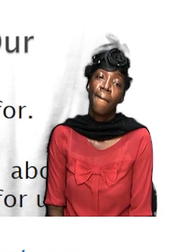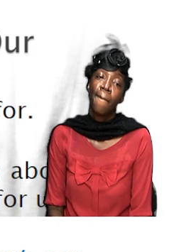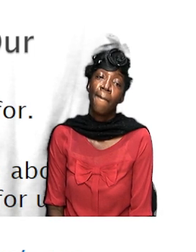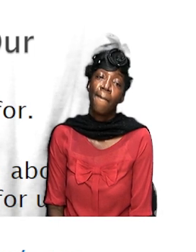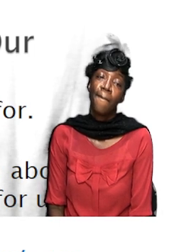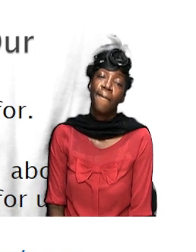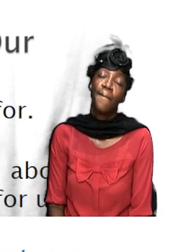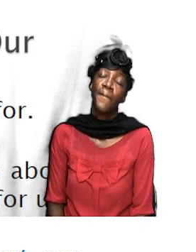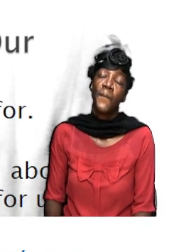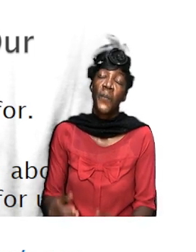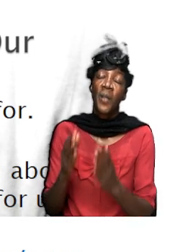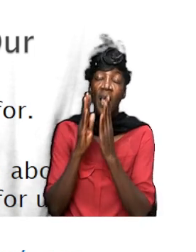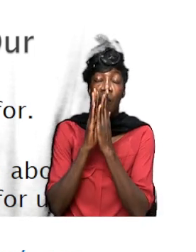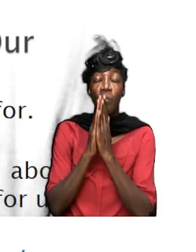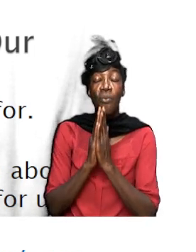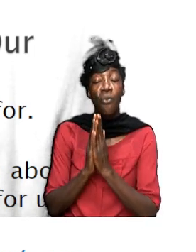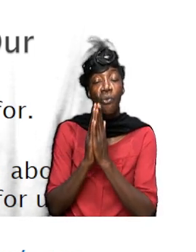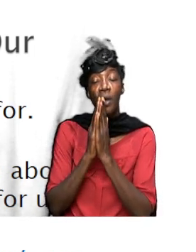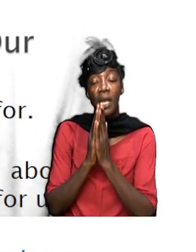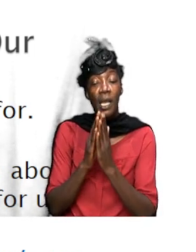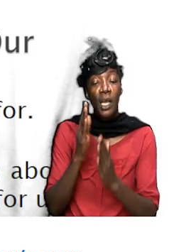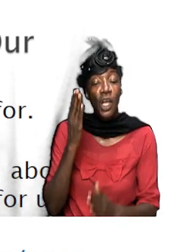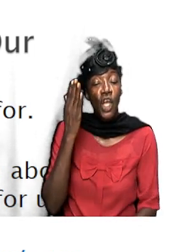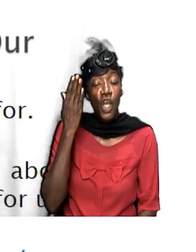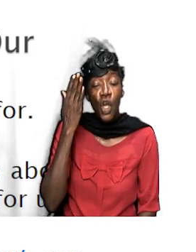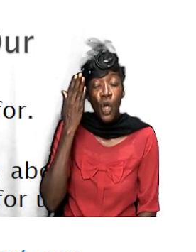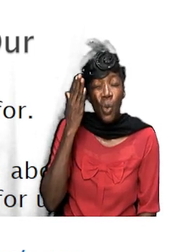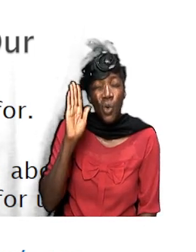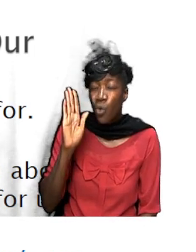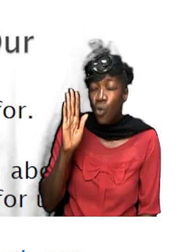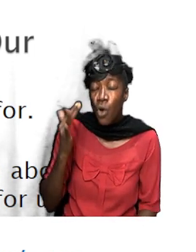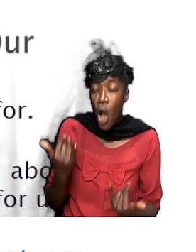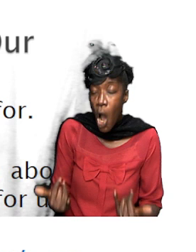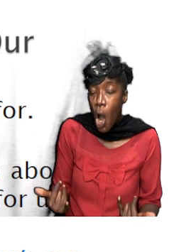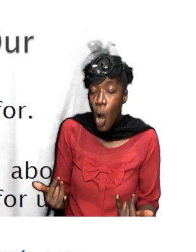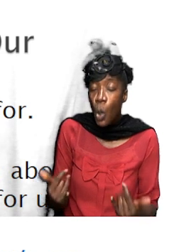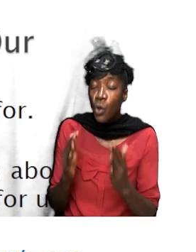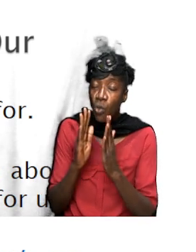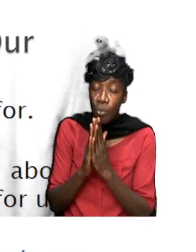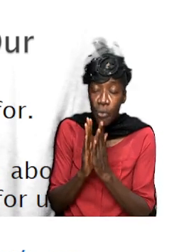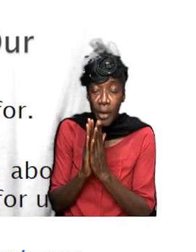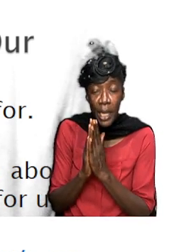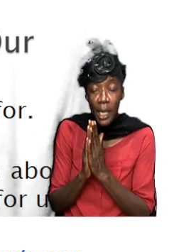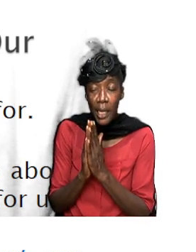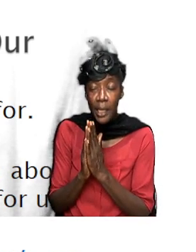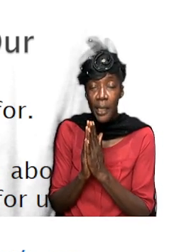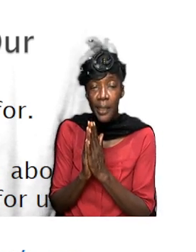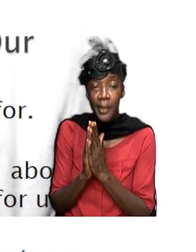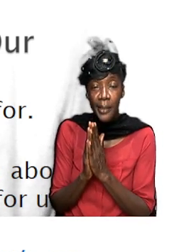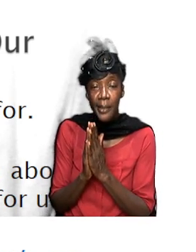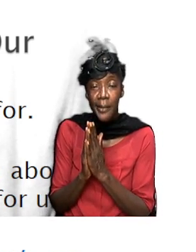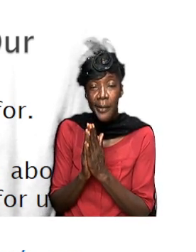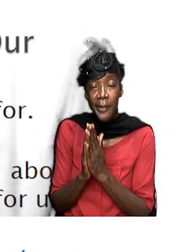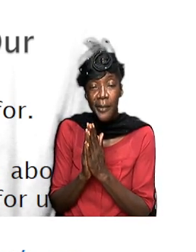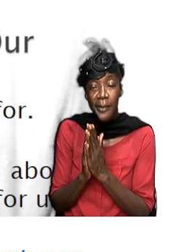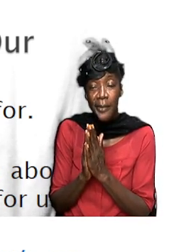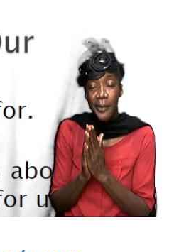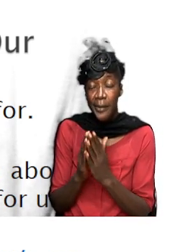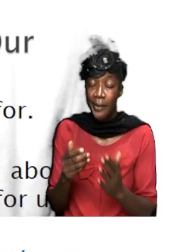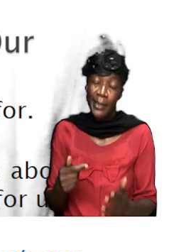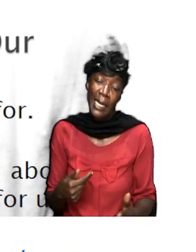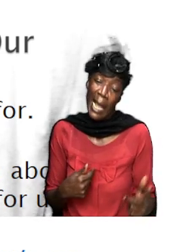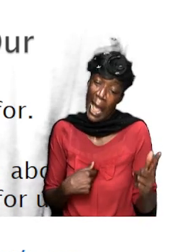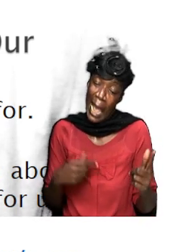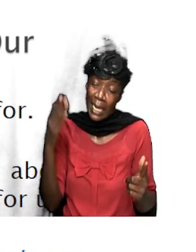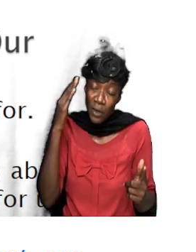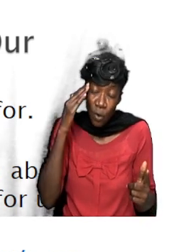And make intercession, for we know not how to pray as we are to. The Bible is saying that we don't know. So I know that the Bible is